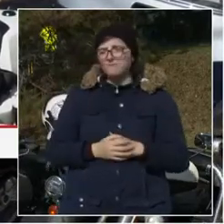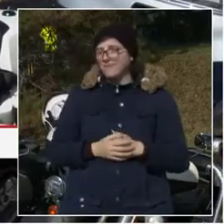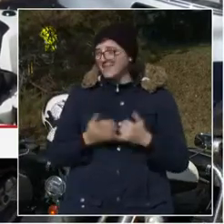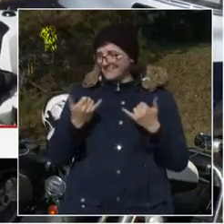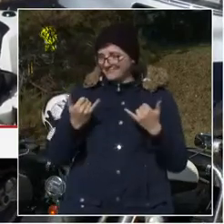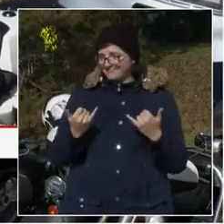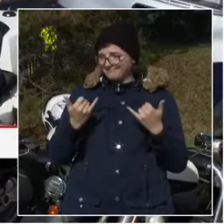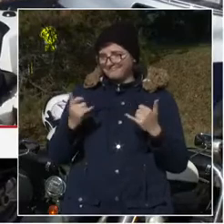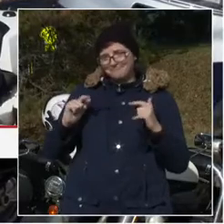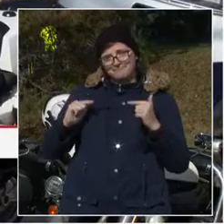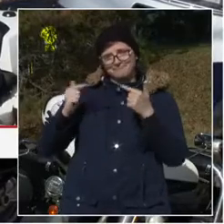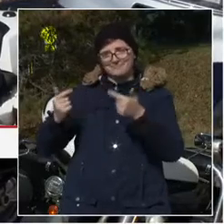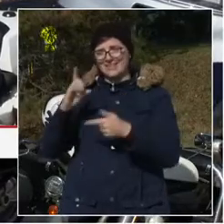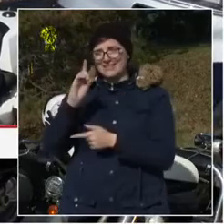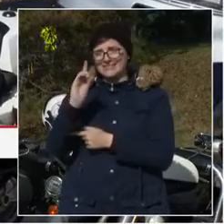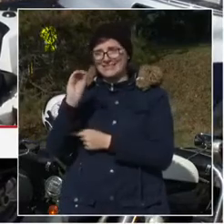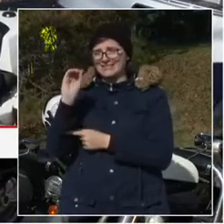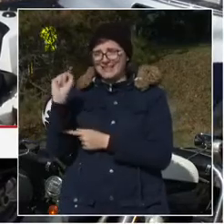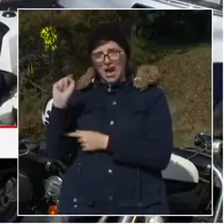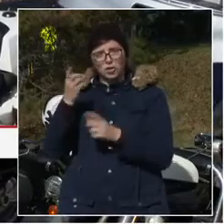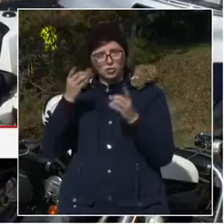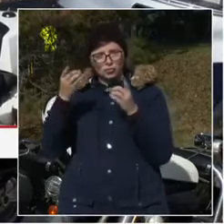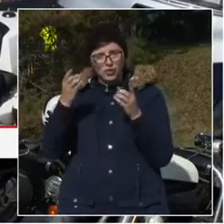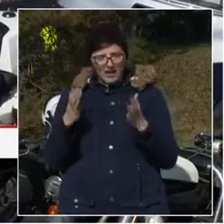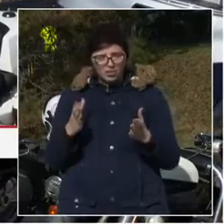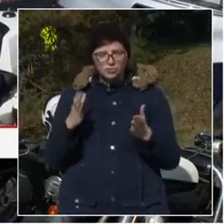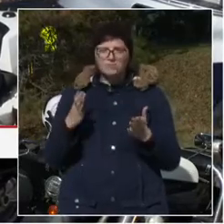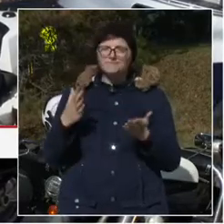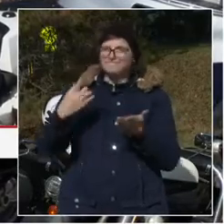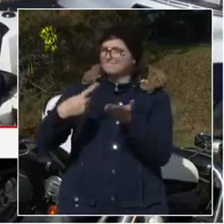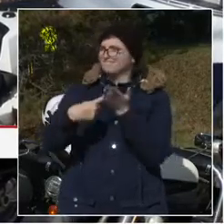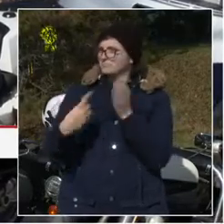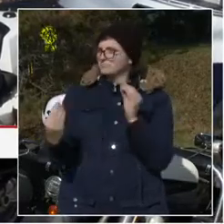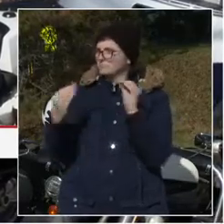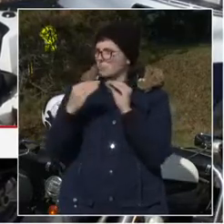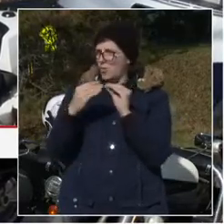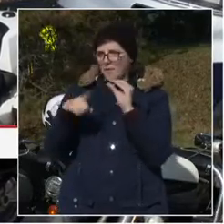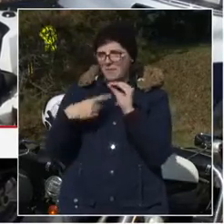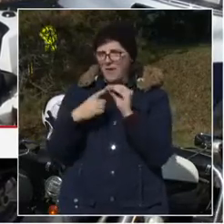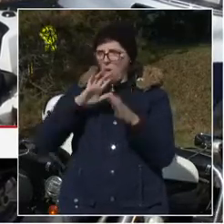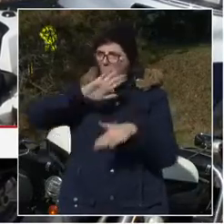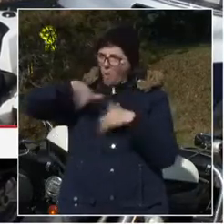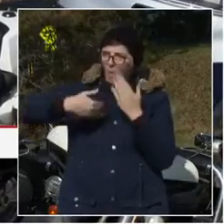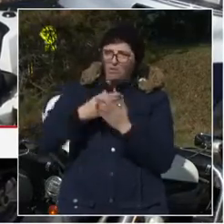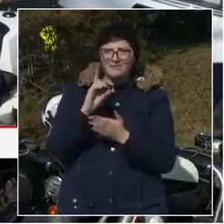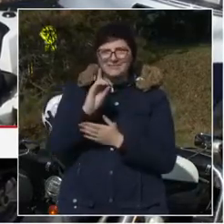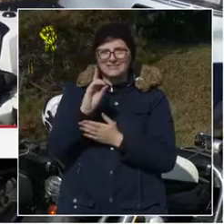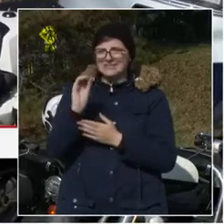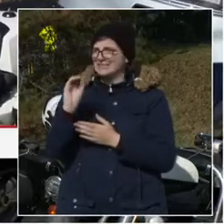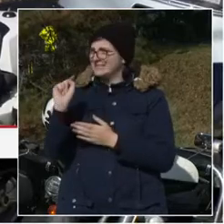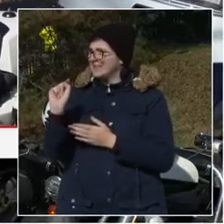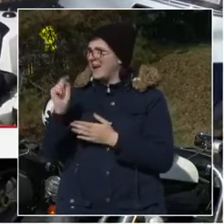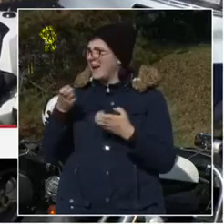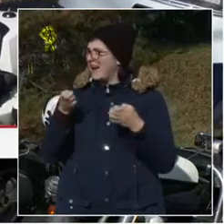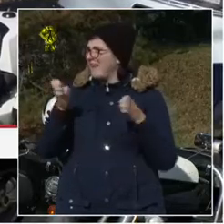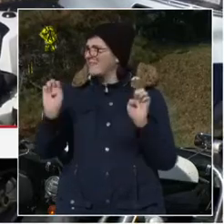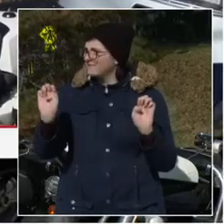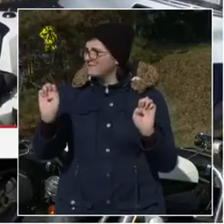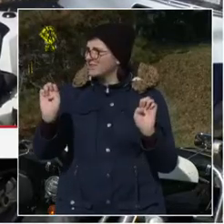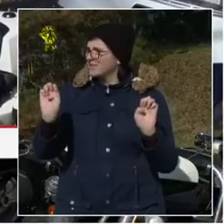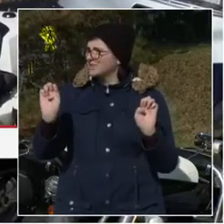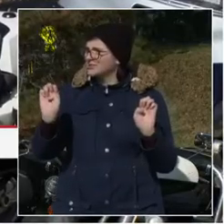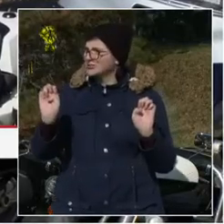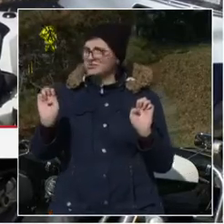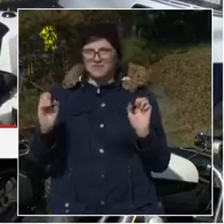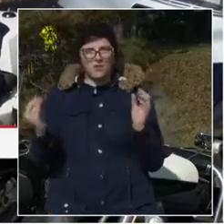turn to our DDOT director to talk more about all of the DDOT's efforts to make us